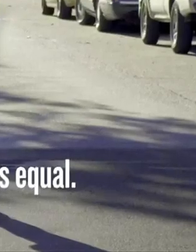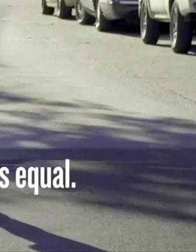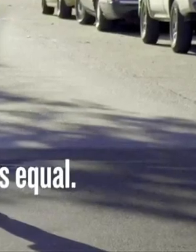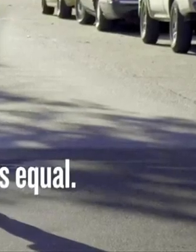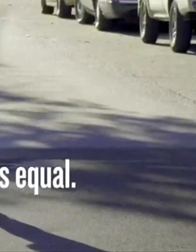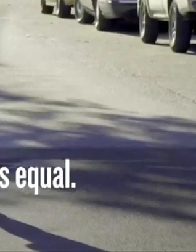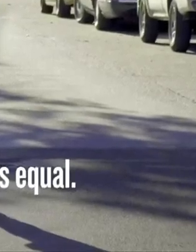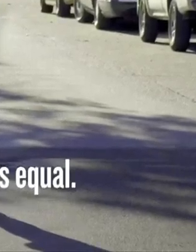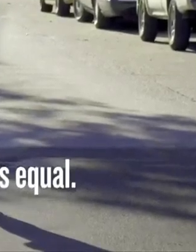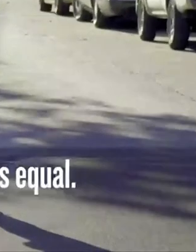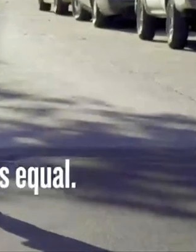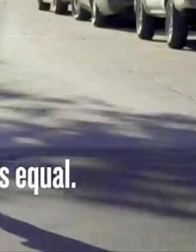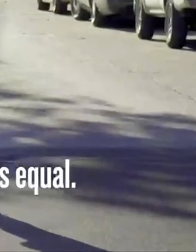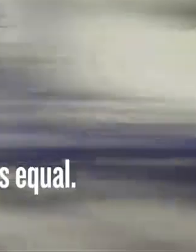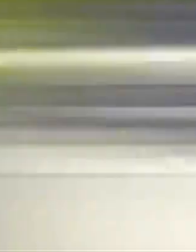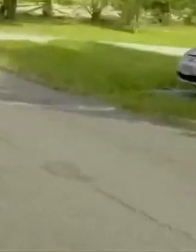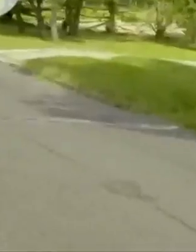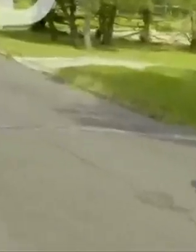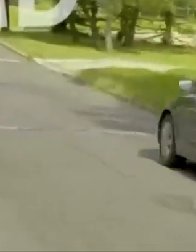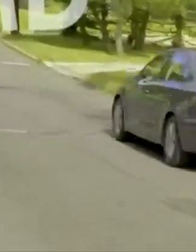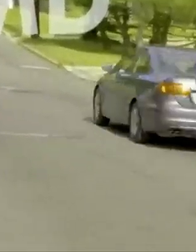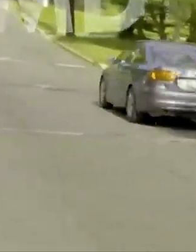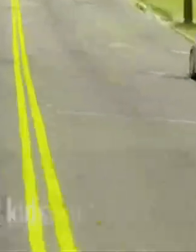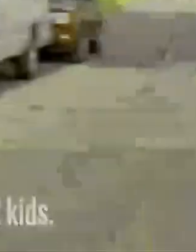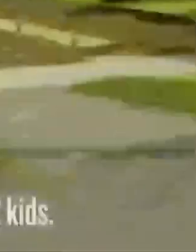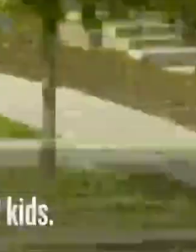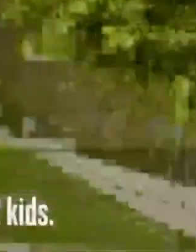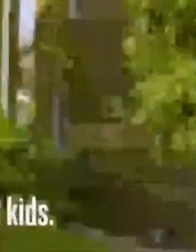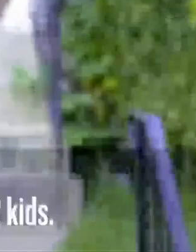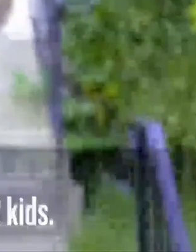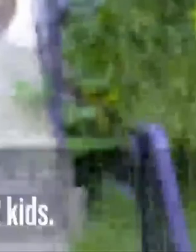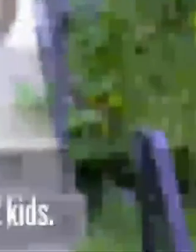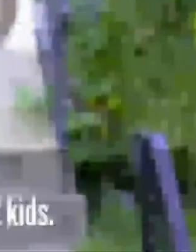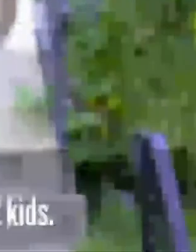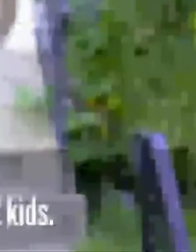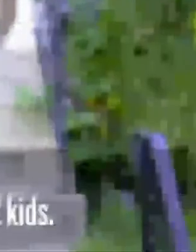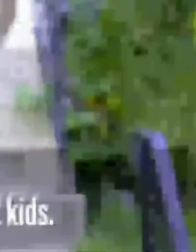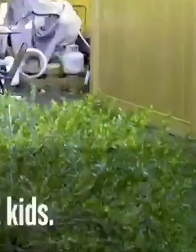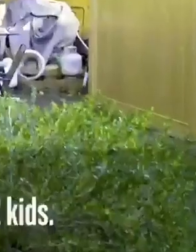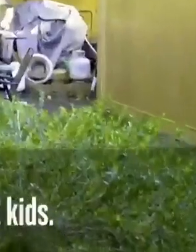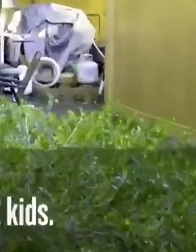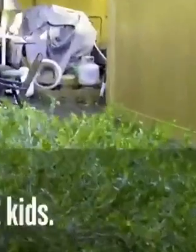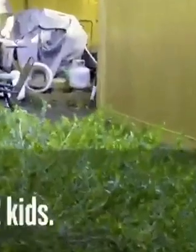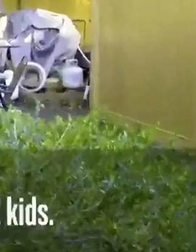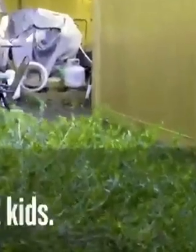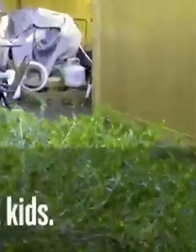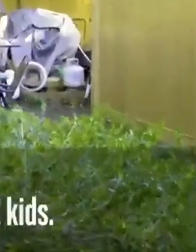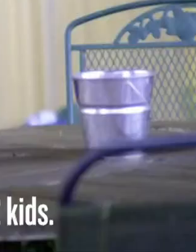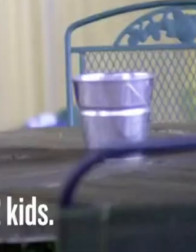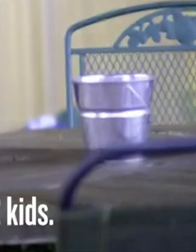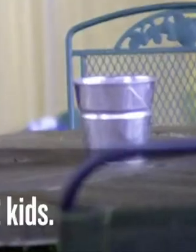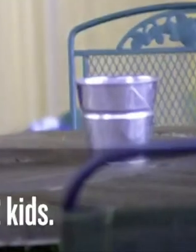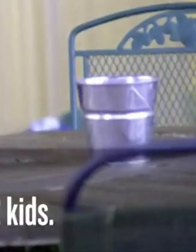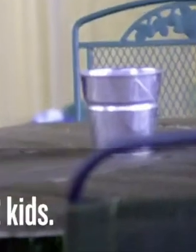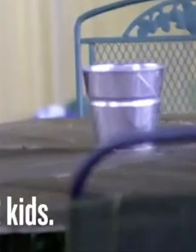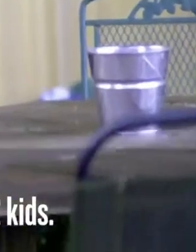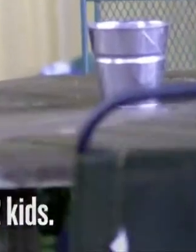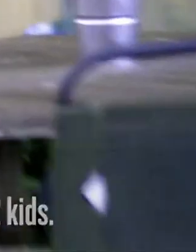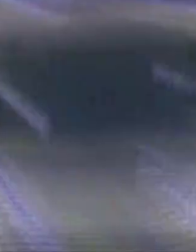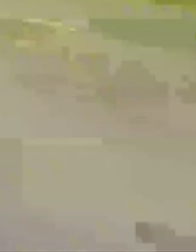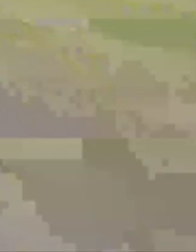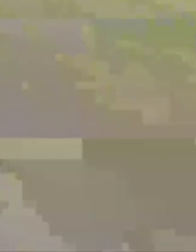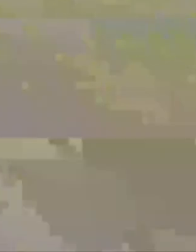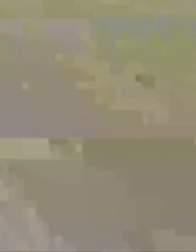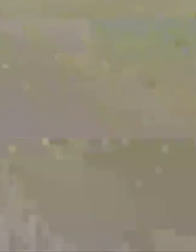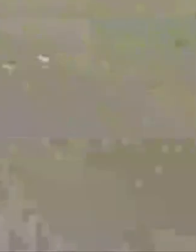This yellow line makes some Americans less equal. This is David. He has lived in D.C. all of his life and has 2